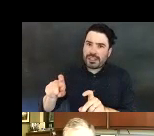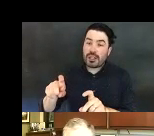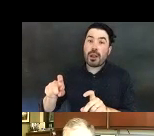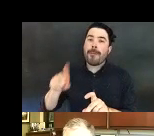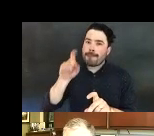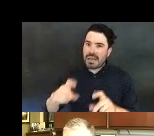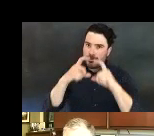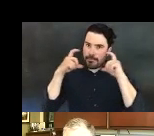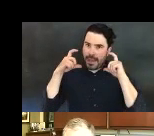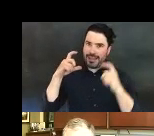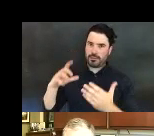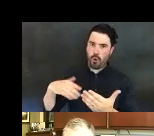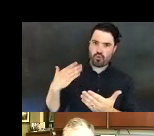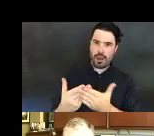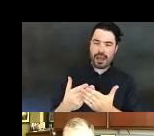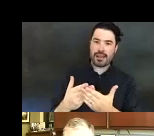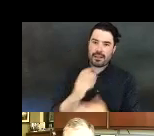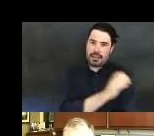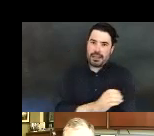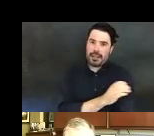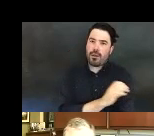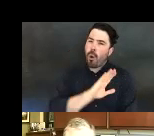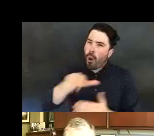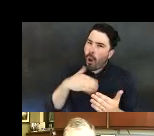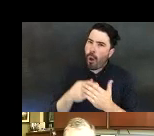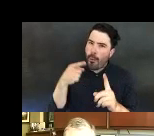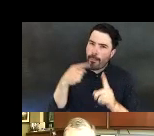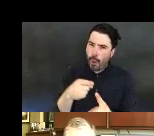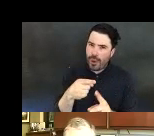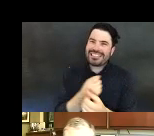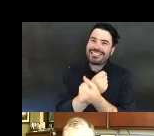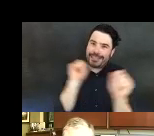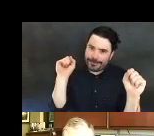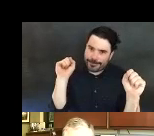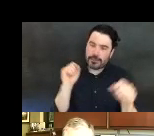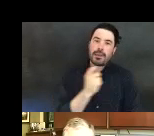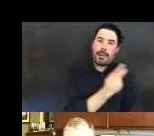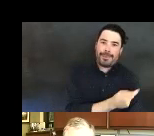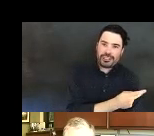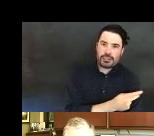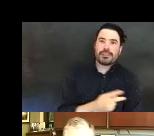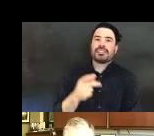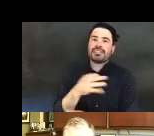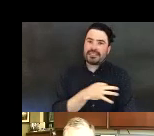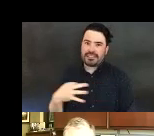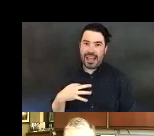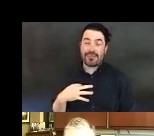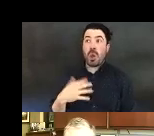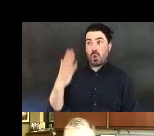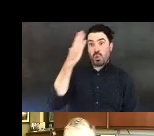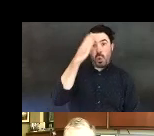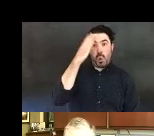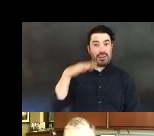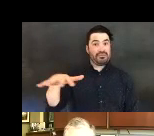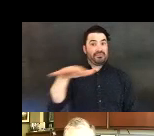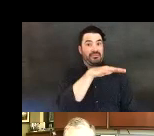all our efforts around keeping both our staff and our patients safe. While we know that there's COVID out there, though we don't have the same degree of